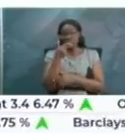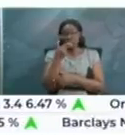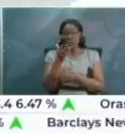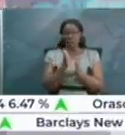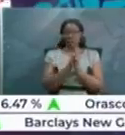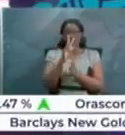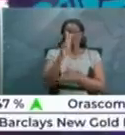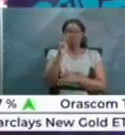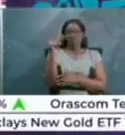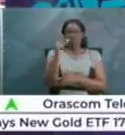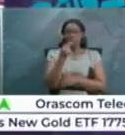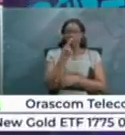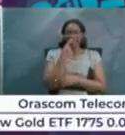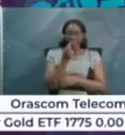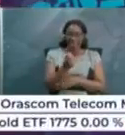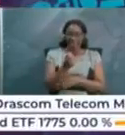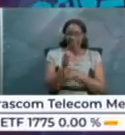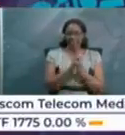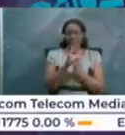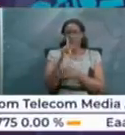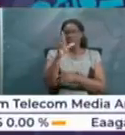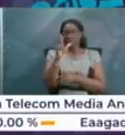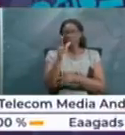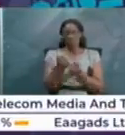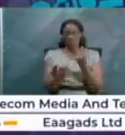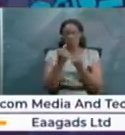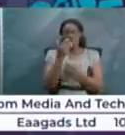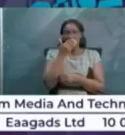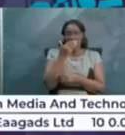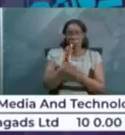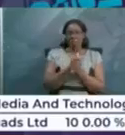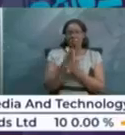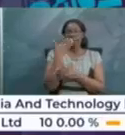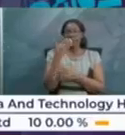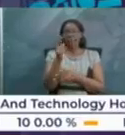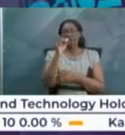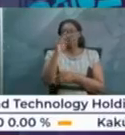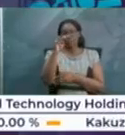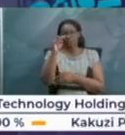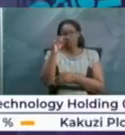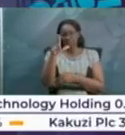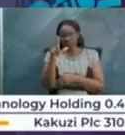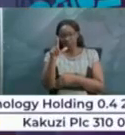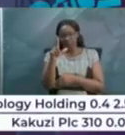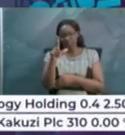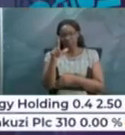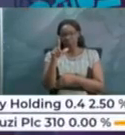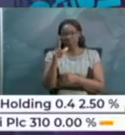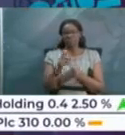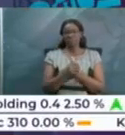2 kgs of rice, 1 liter cooking oil, 500 milliliters.